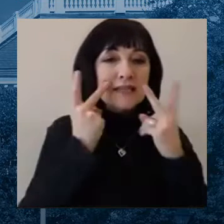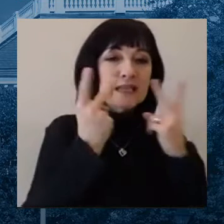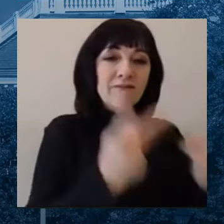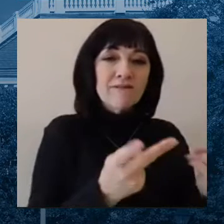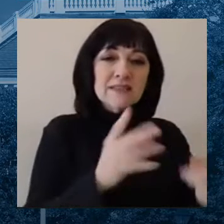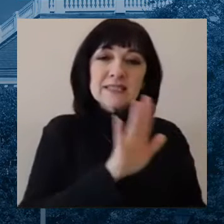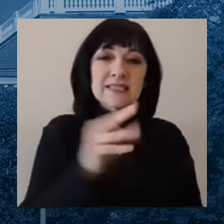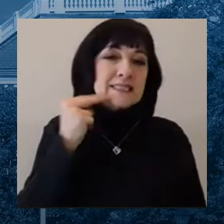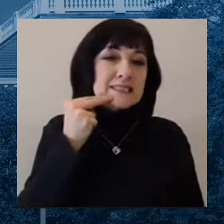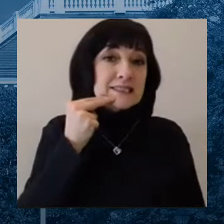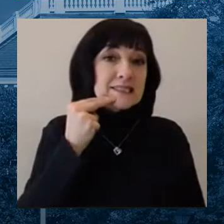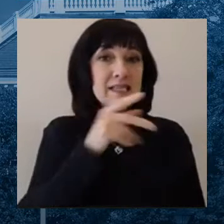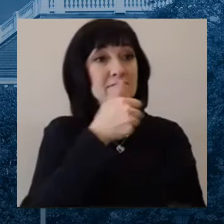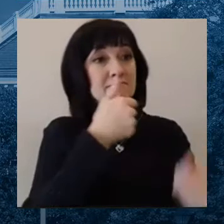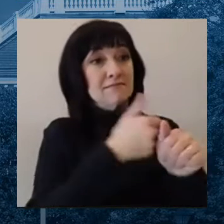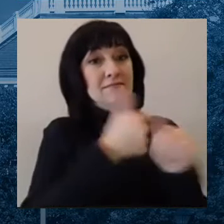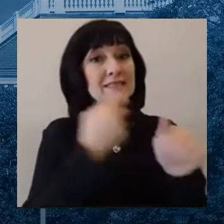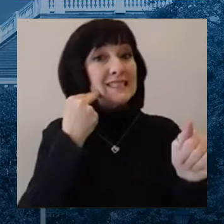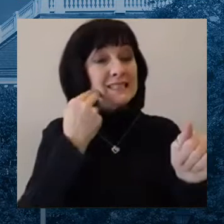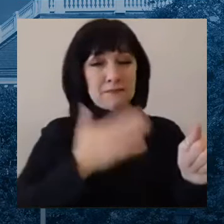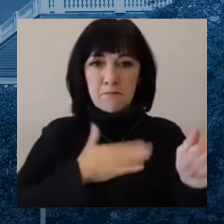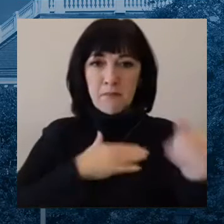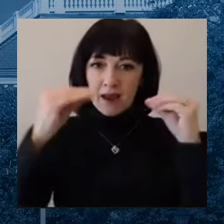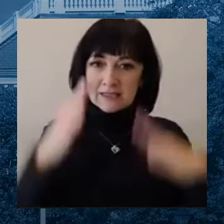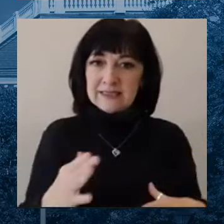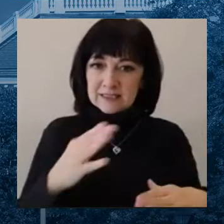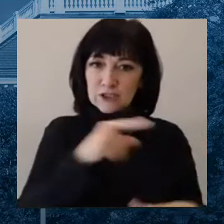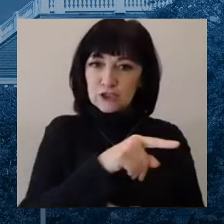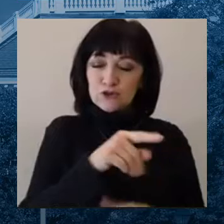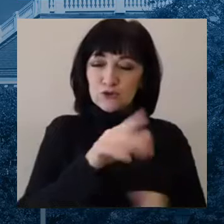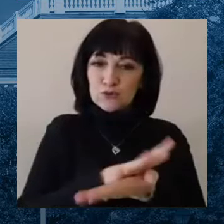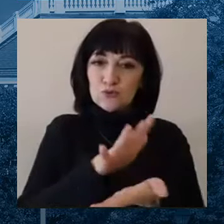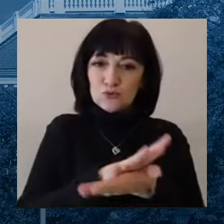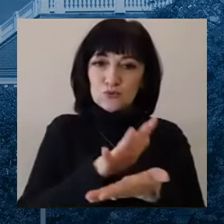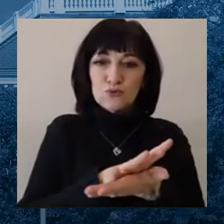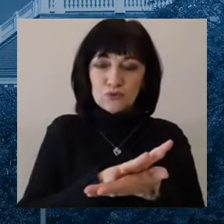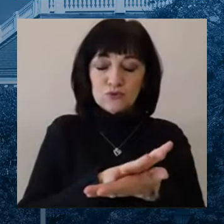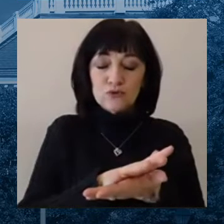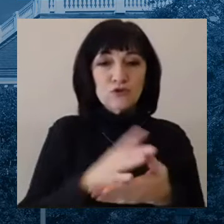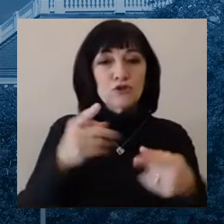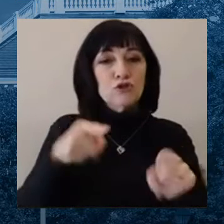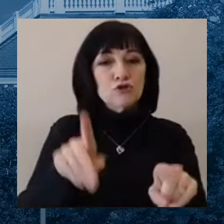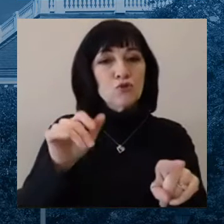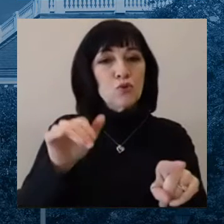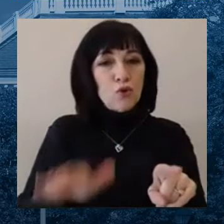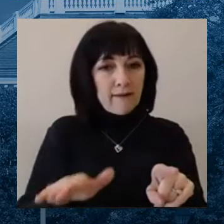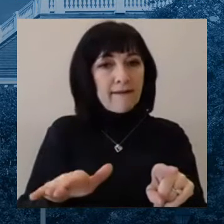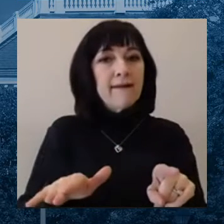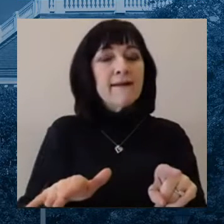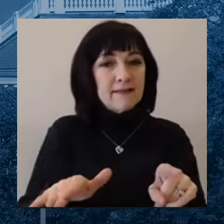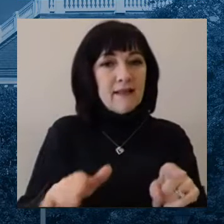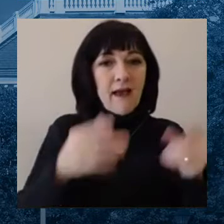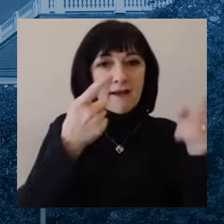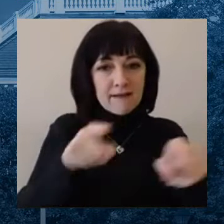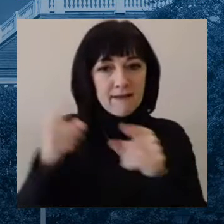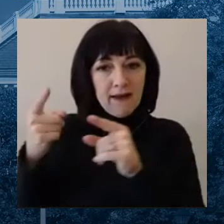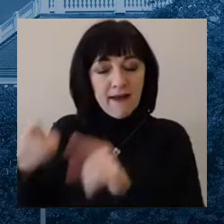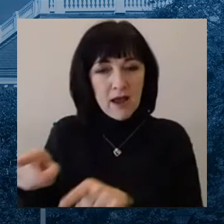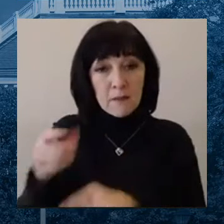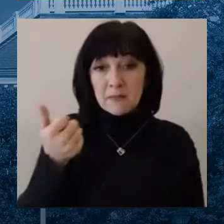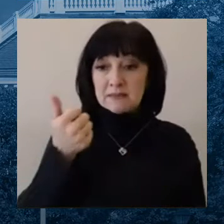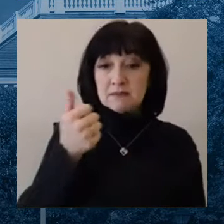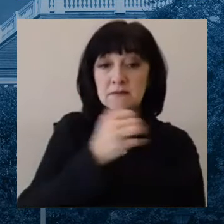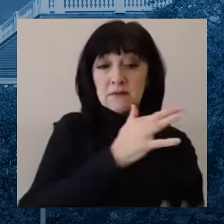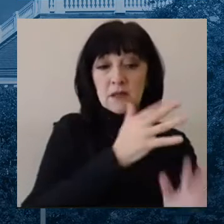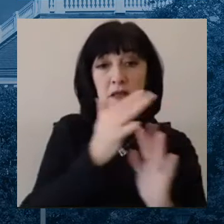at Milford School. During the Civil Rights Movement and into the mid-1960s, it was noted that